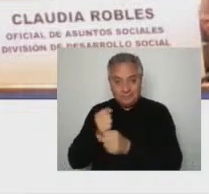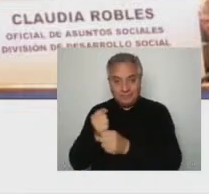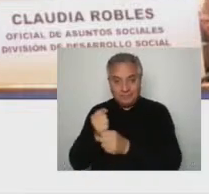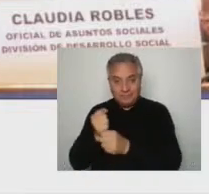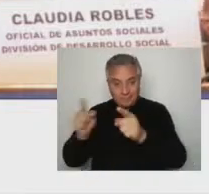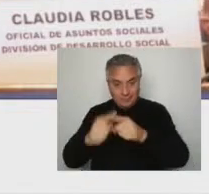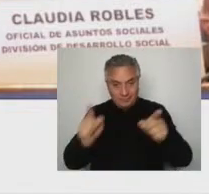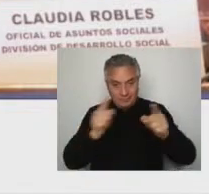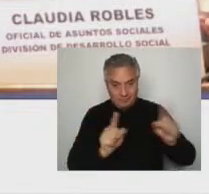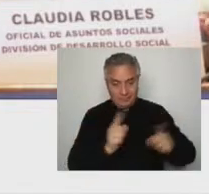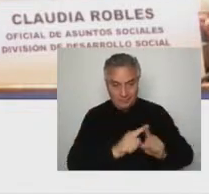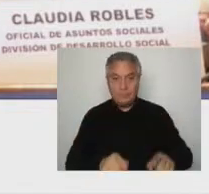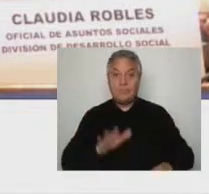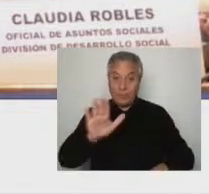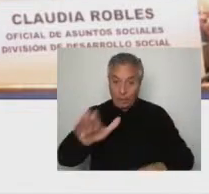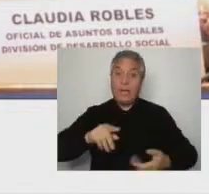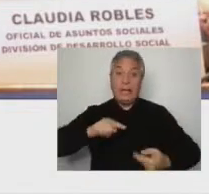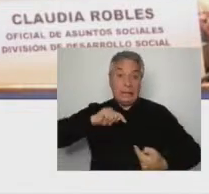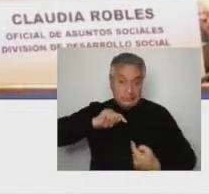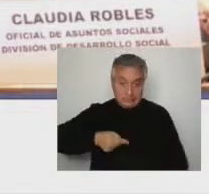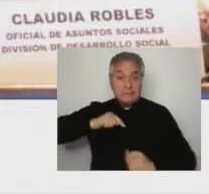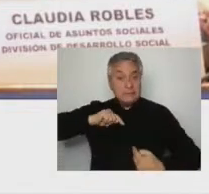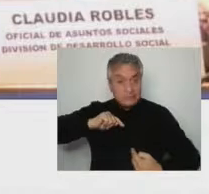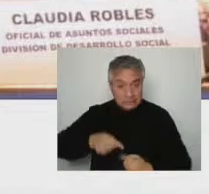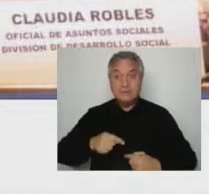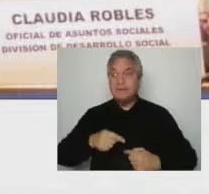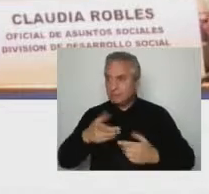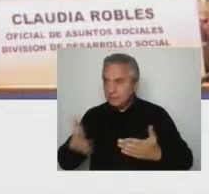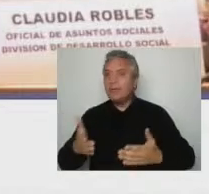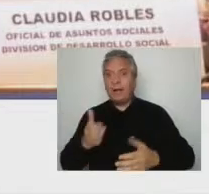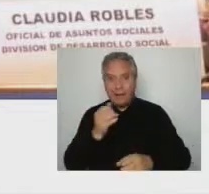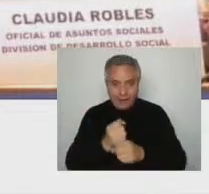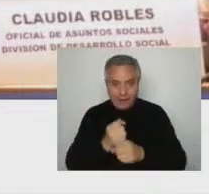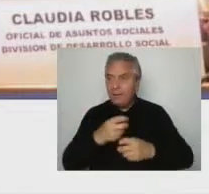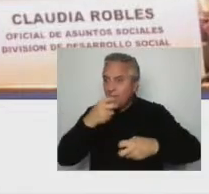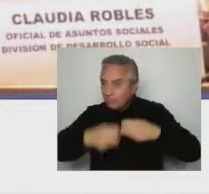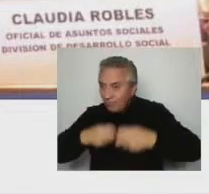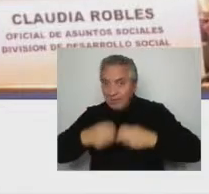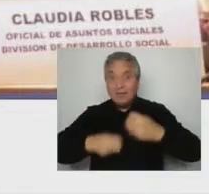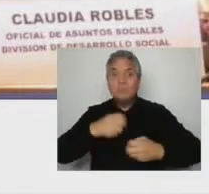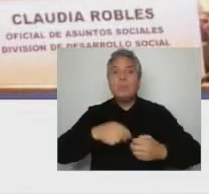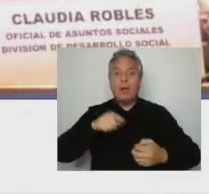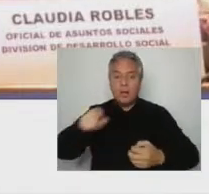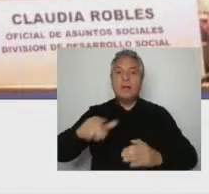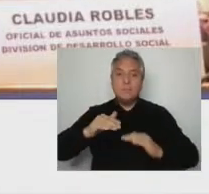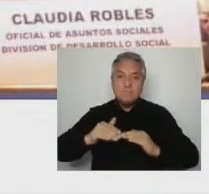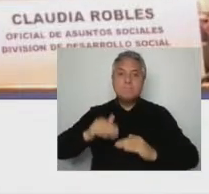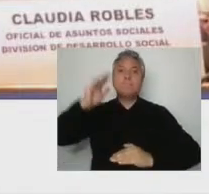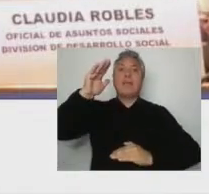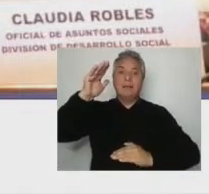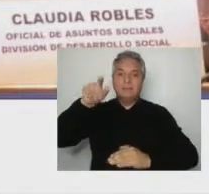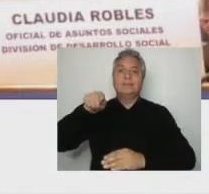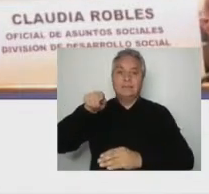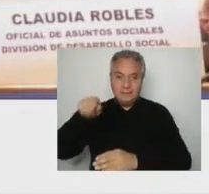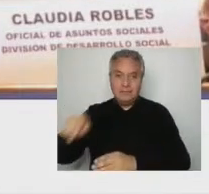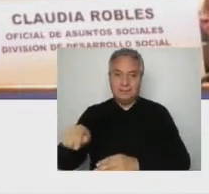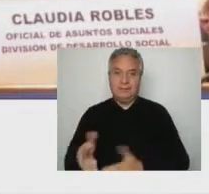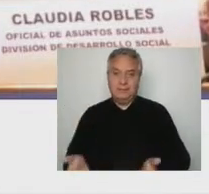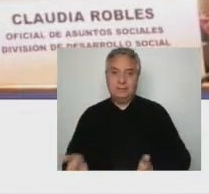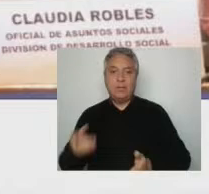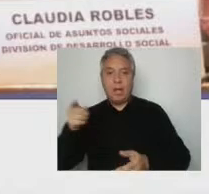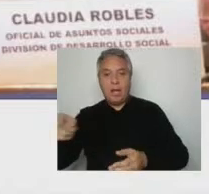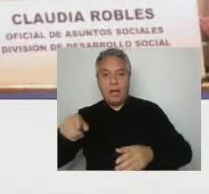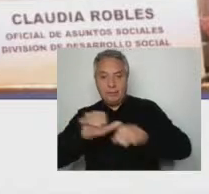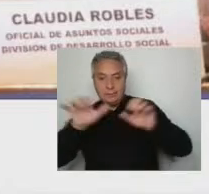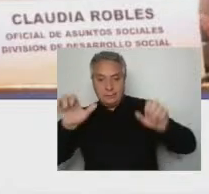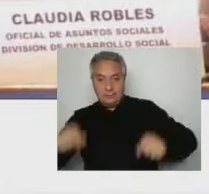and the migration dynamics, crises and transitions may increase informality and also reduce social security contributions, and